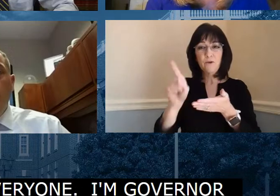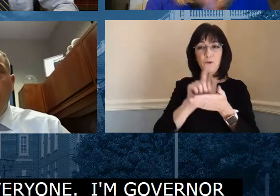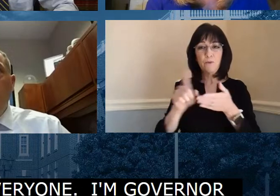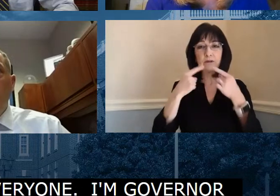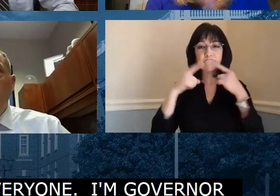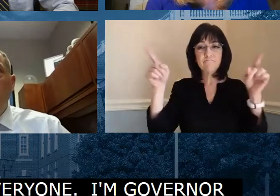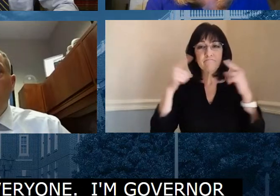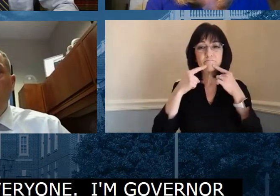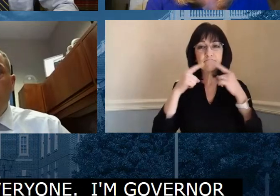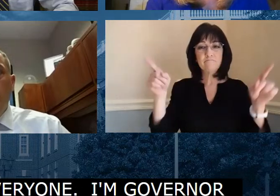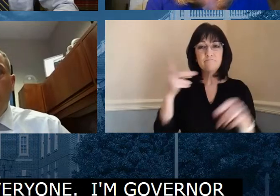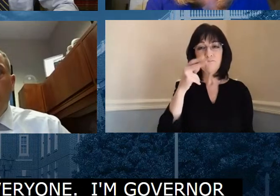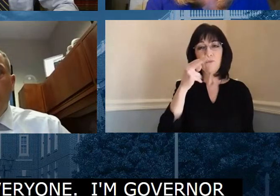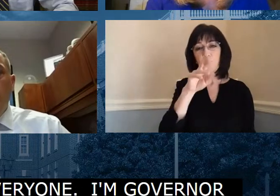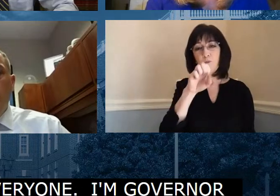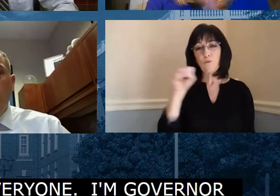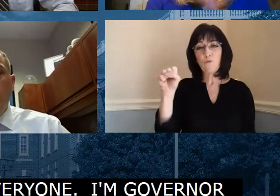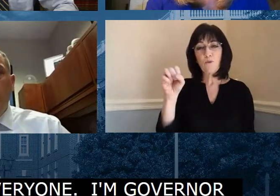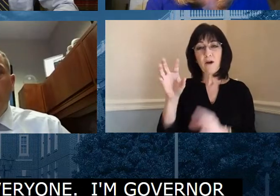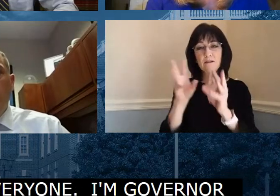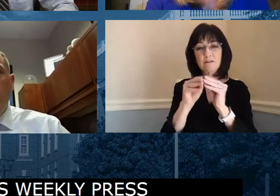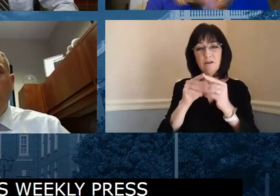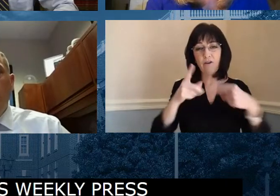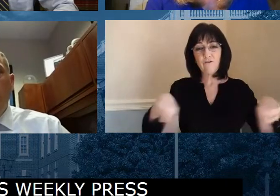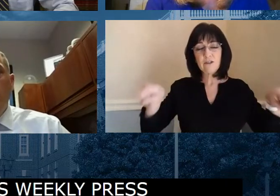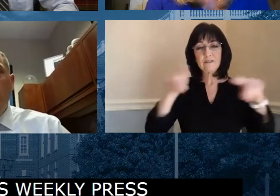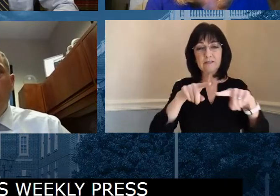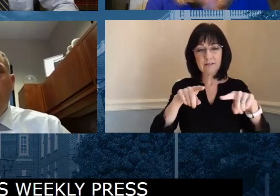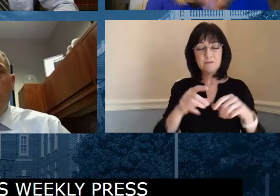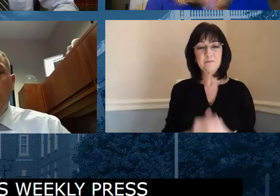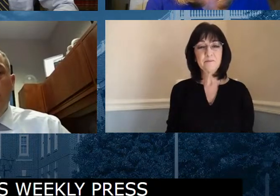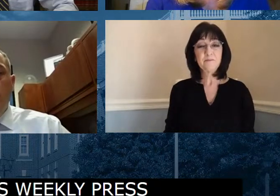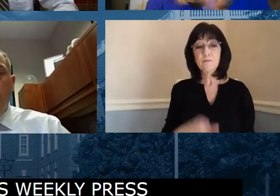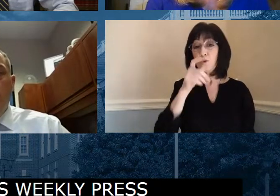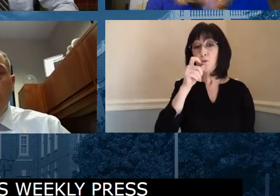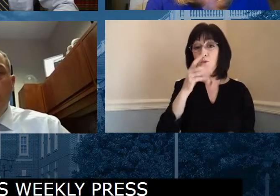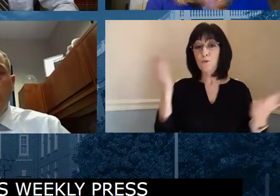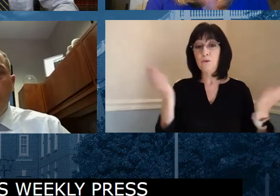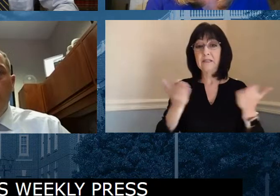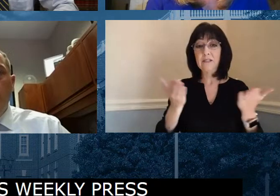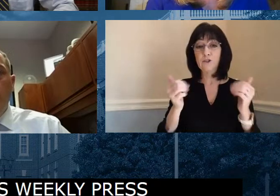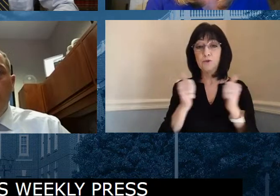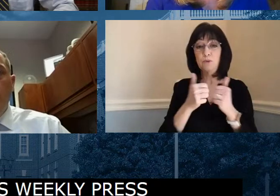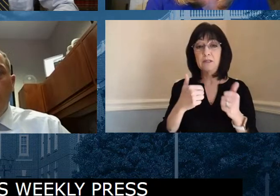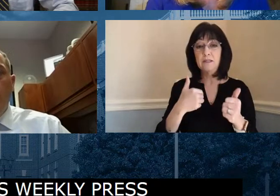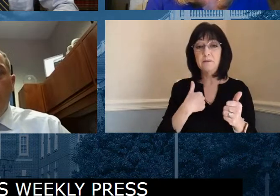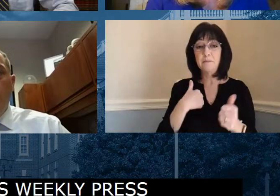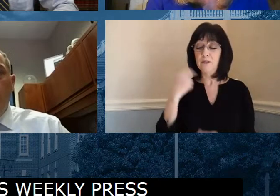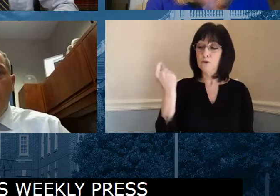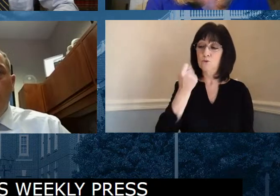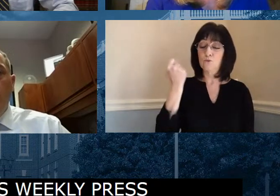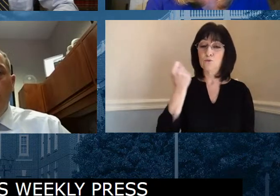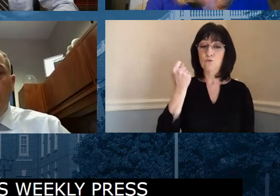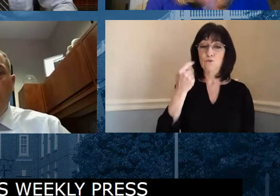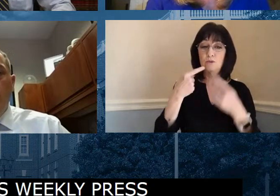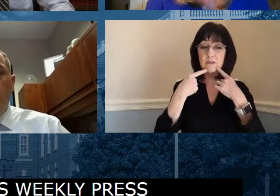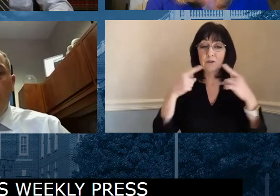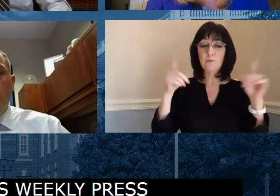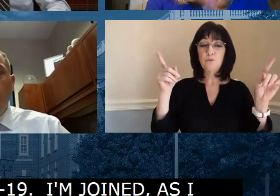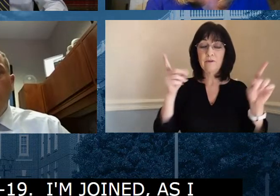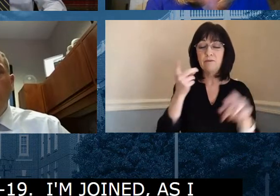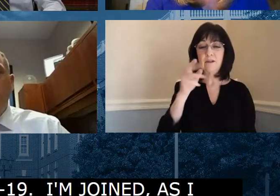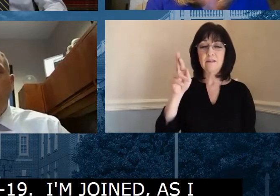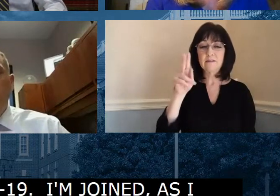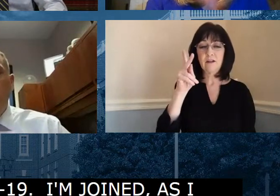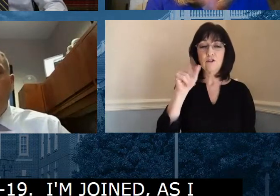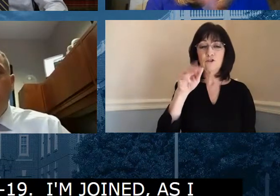to COVID-19. I'm joined, as I normally am, on this Tuesday briefing with Dr. Carol Rattay, the Director